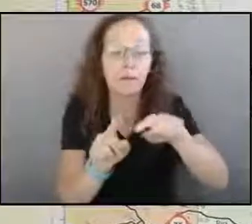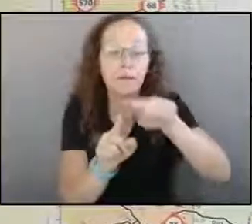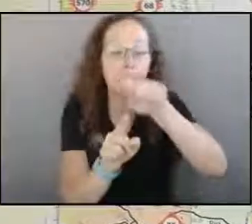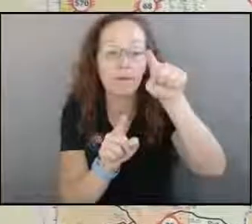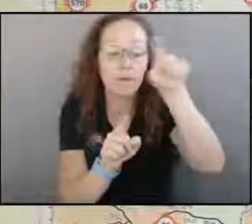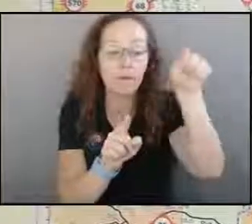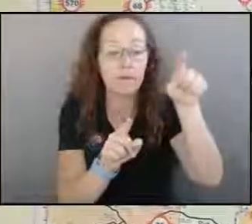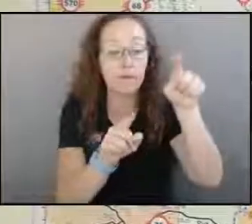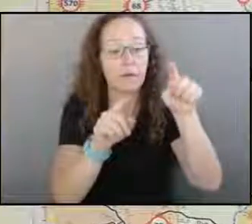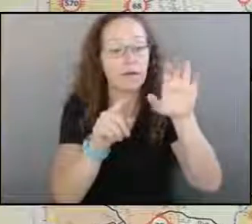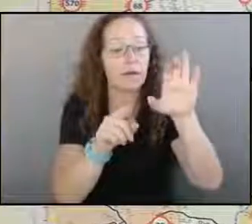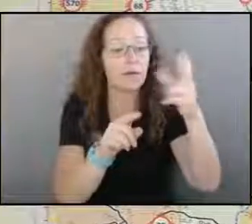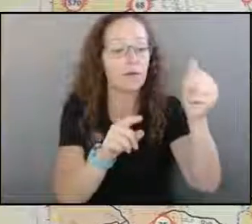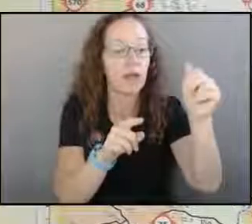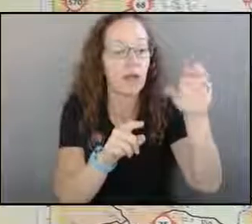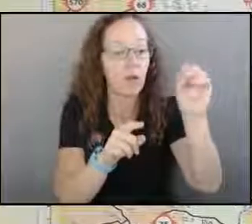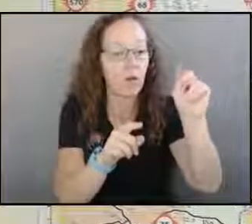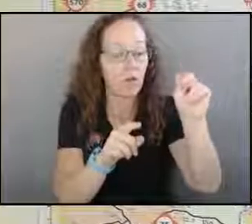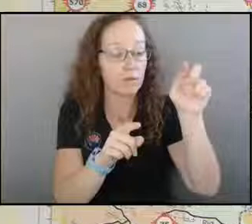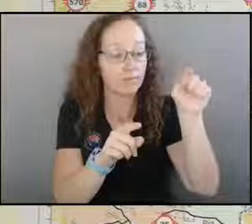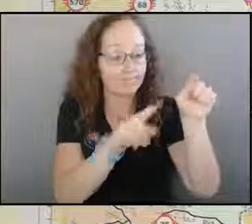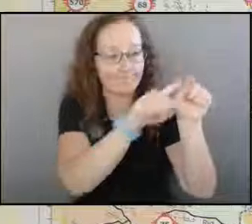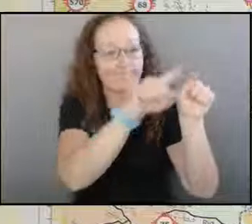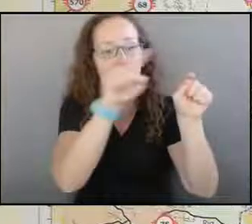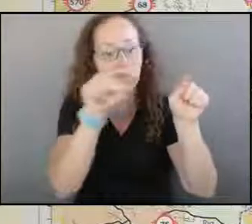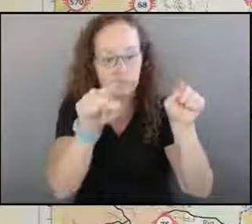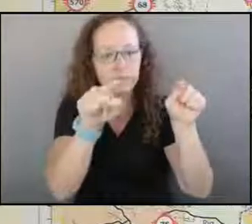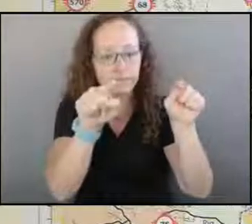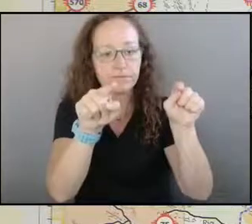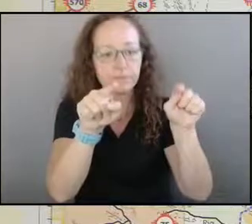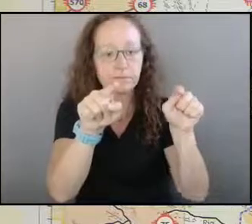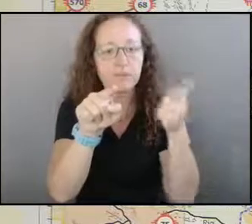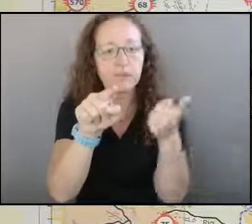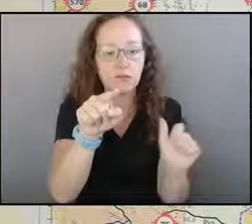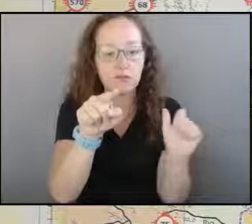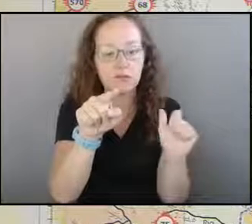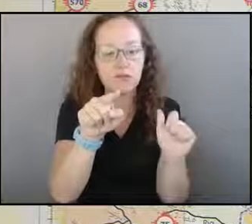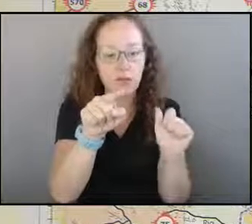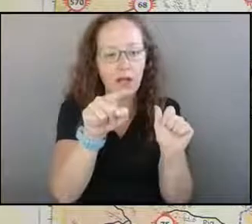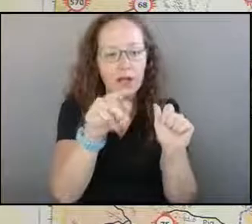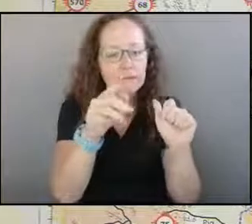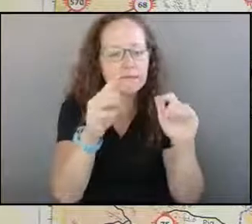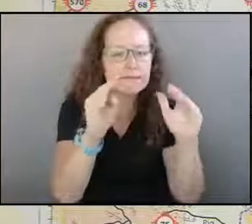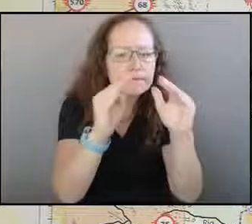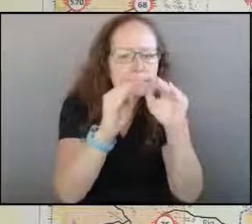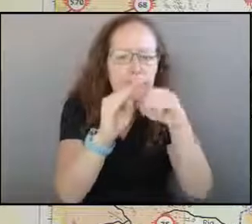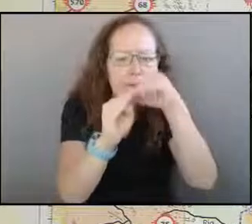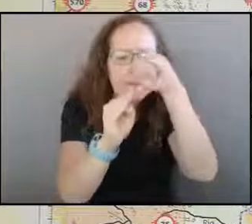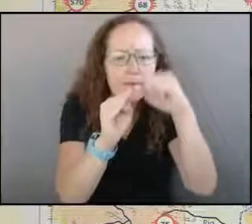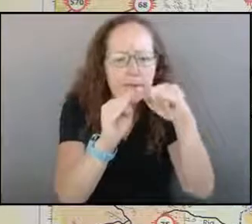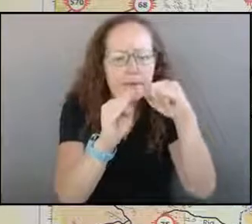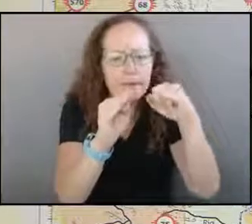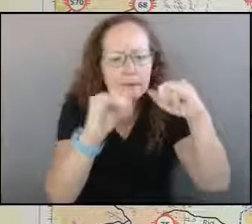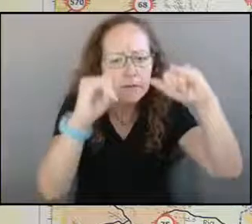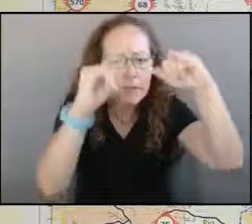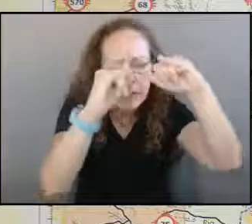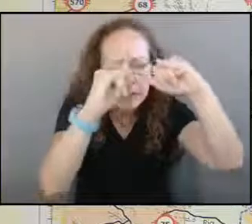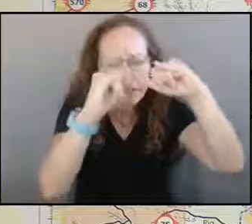were able to try to pick up this edge, and they also used heavy helicopters in here to knock the heat out of